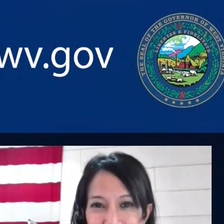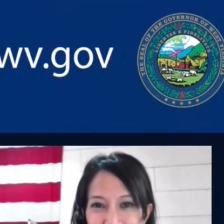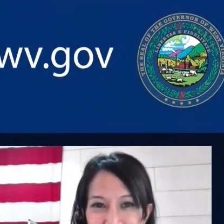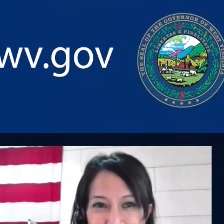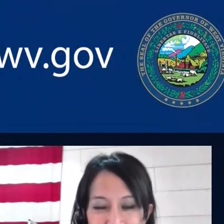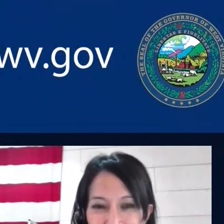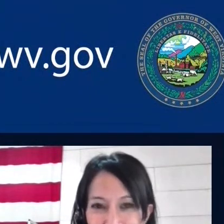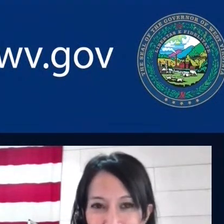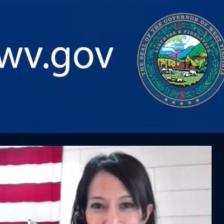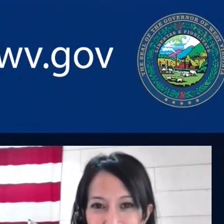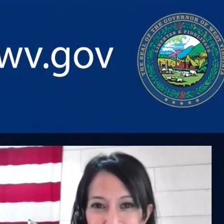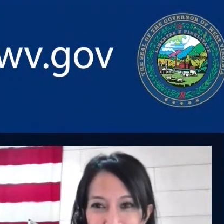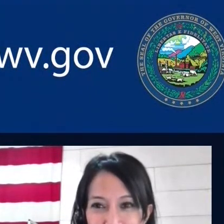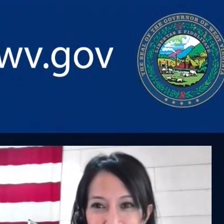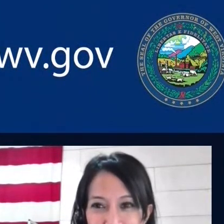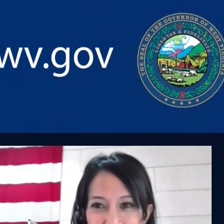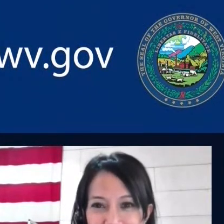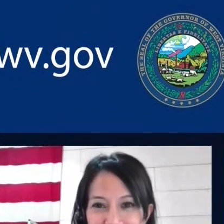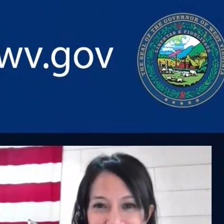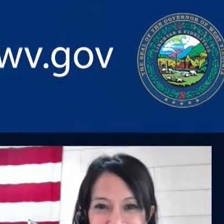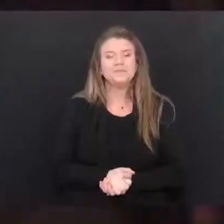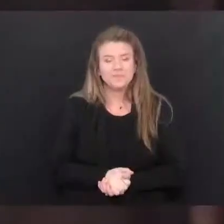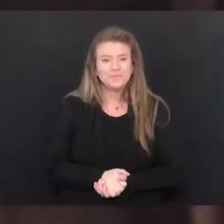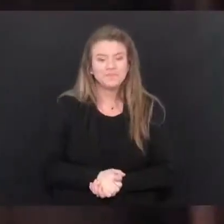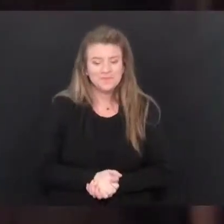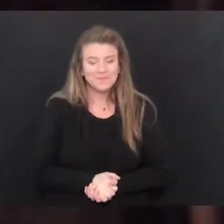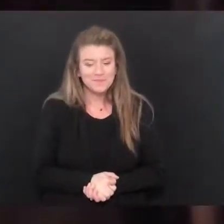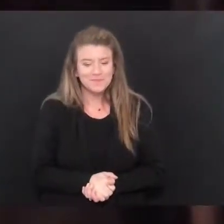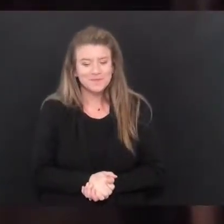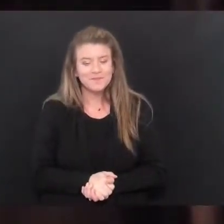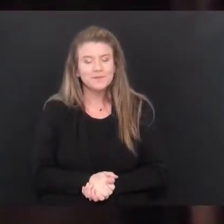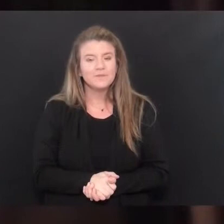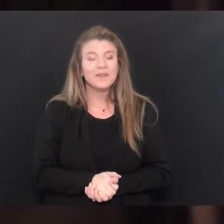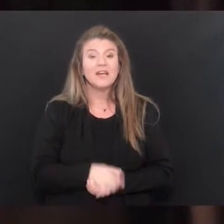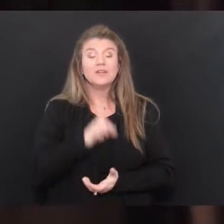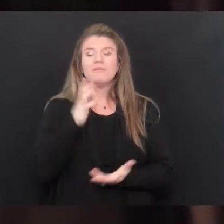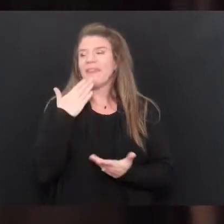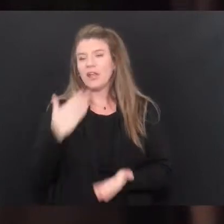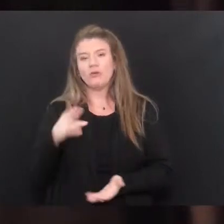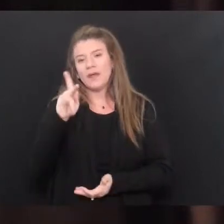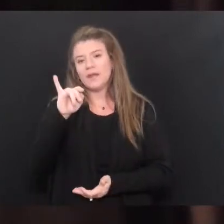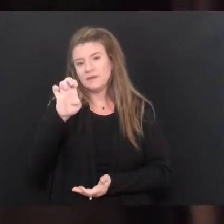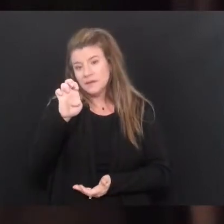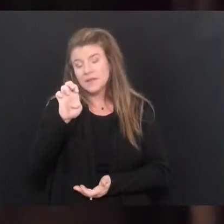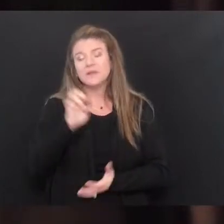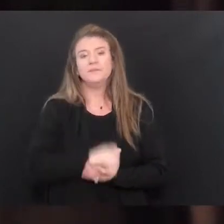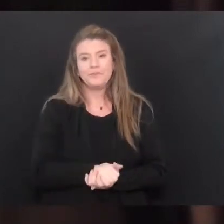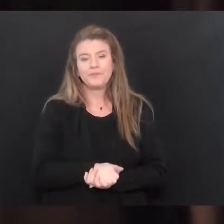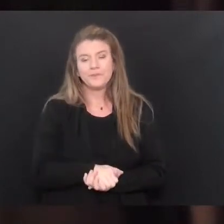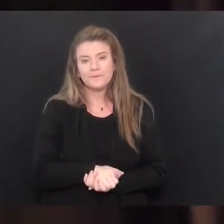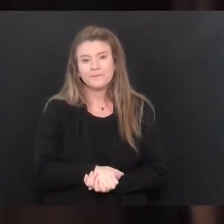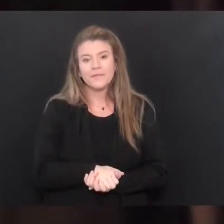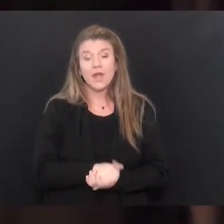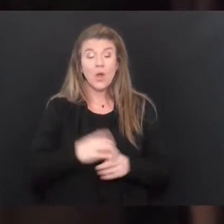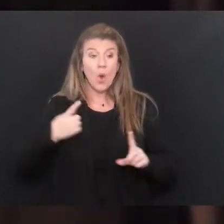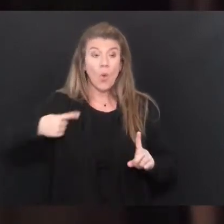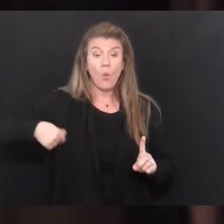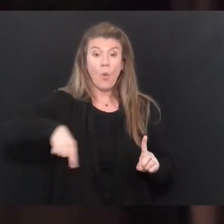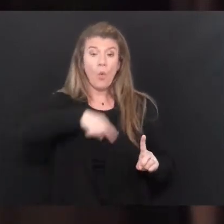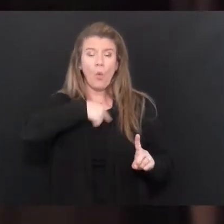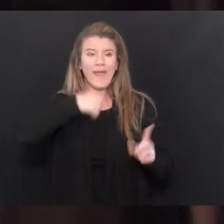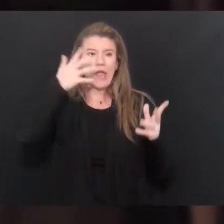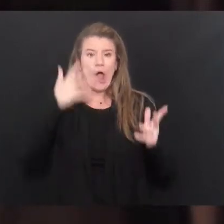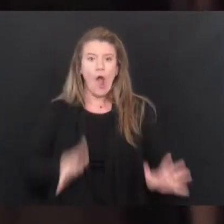Dr. Marsh. You got Kenny, so, you. So thank you, Kenny. Well, we know and